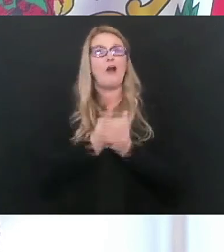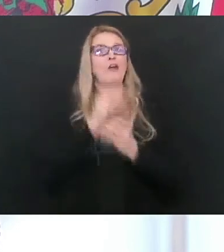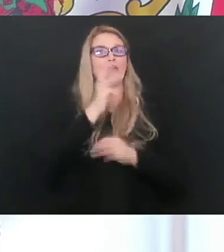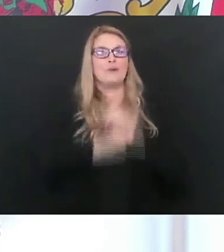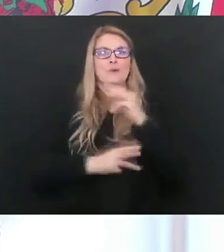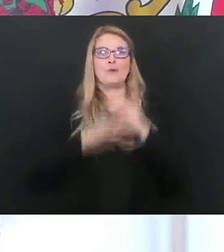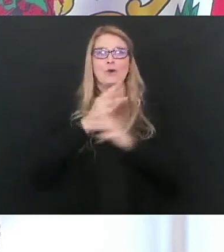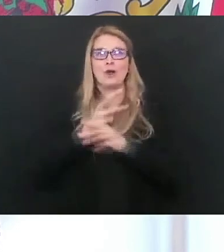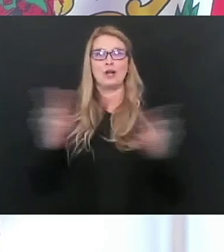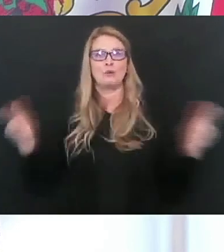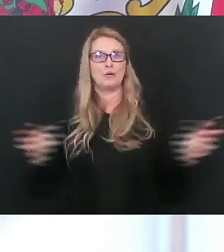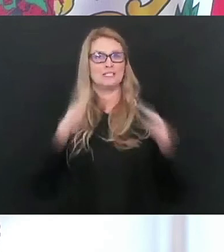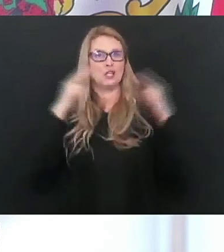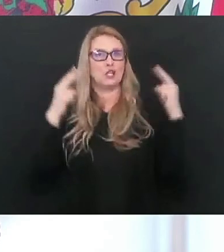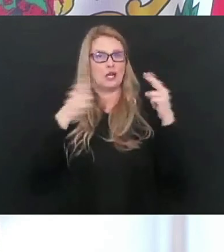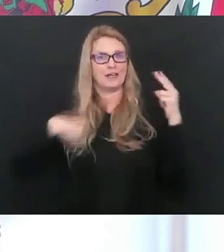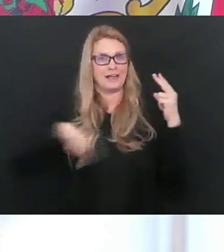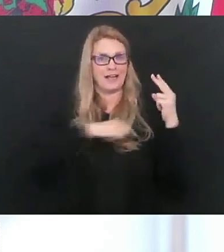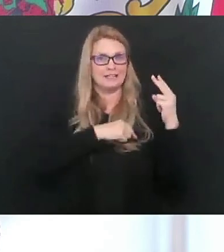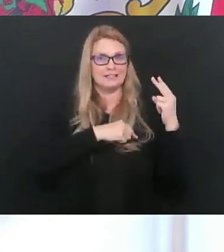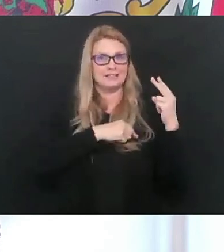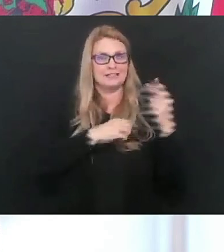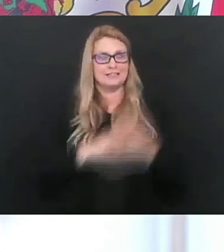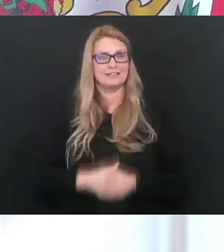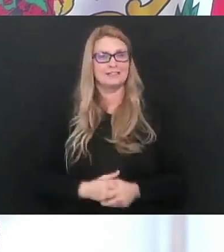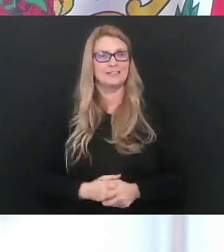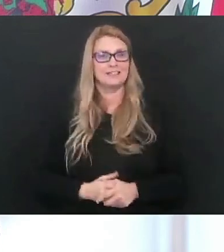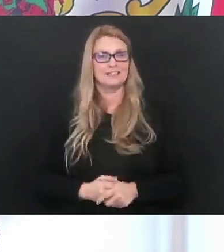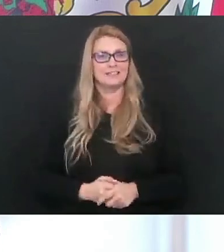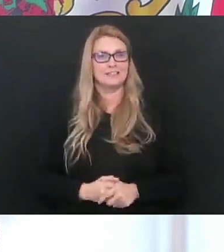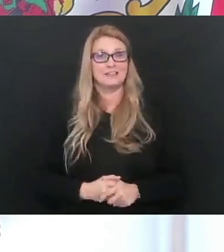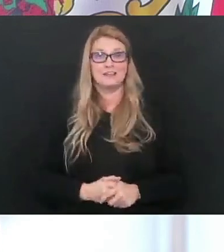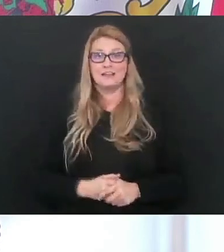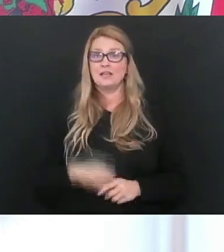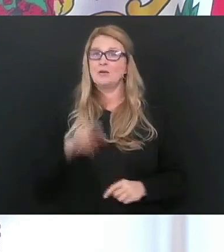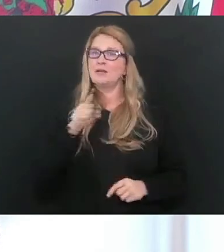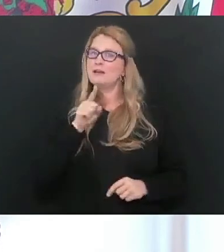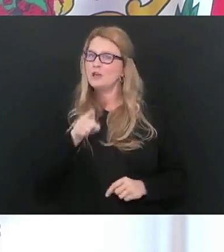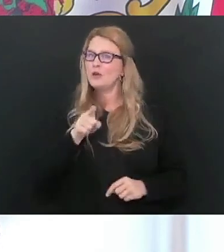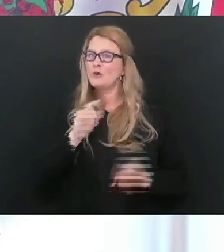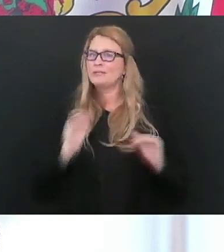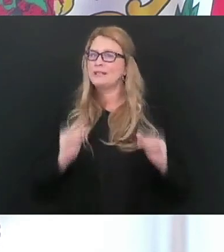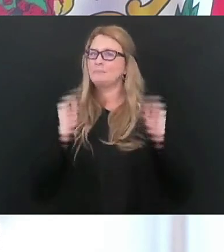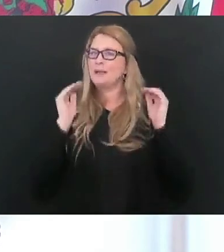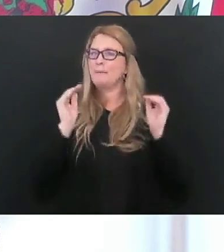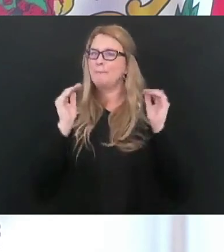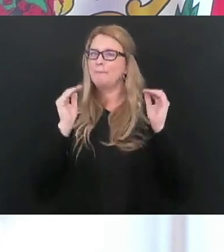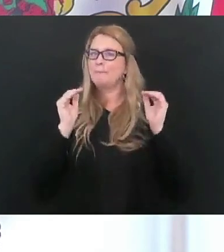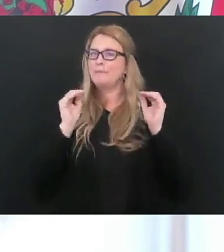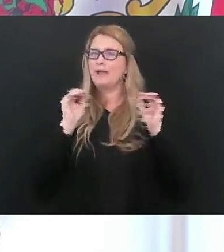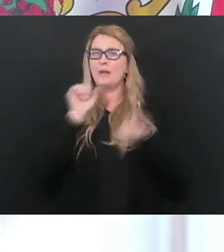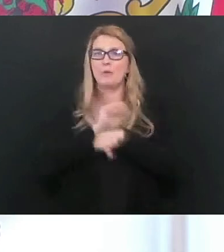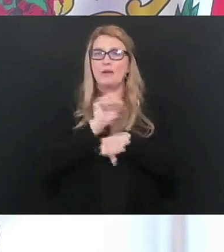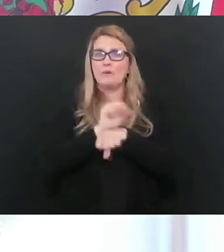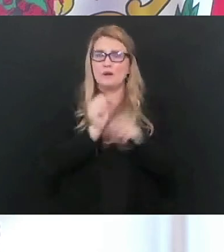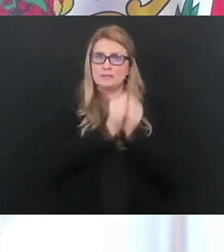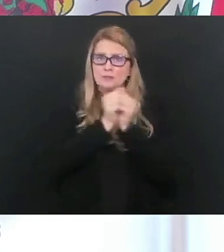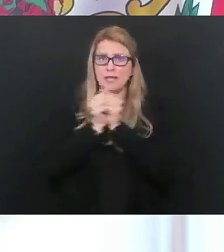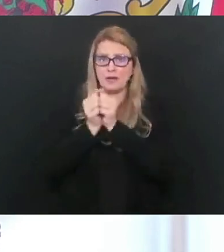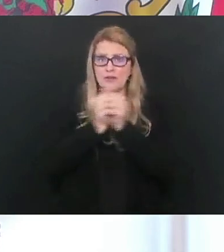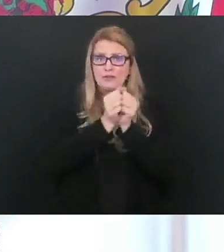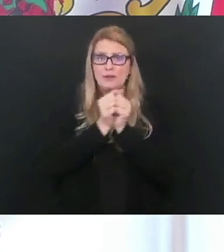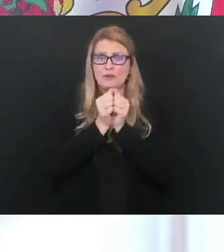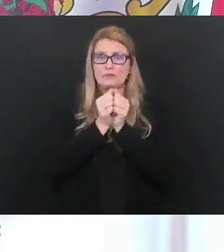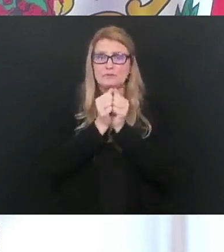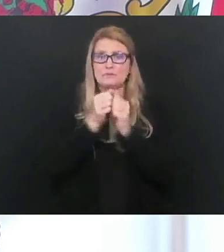standpoint when we were called upon militarily. But you stepped up and you stayed together and you were